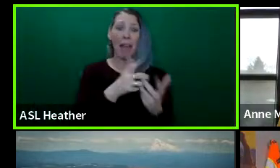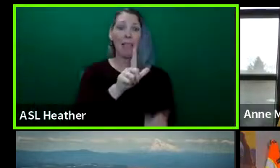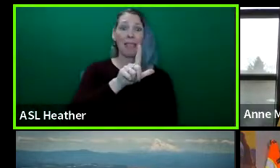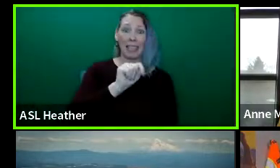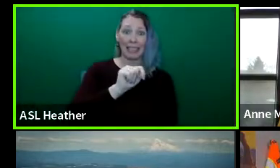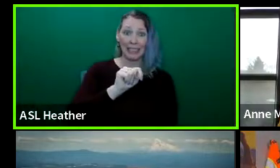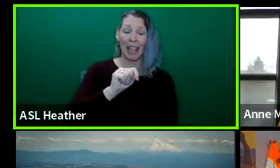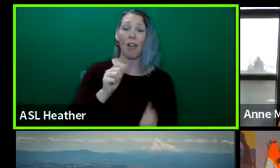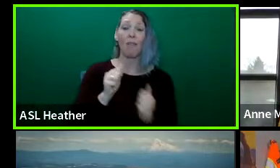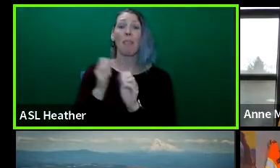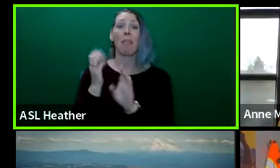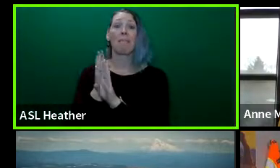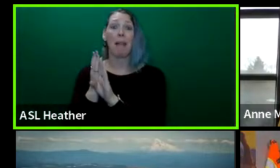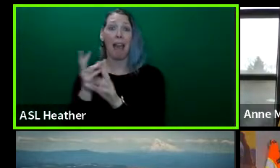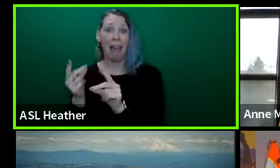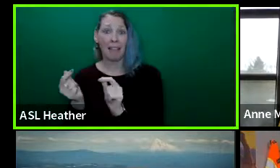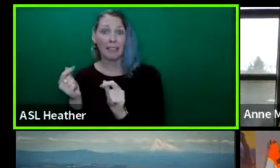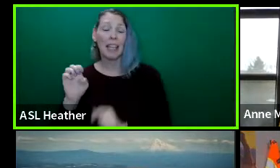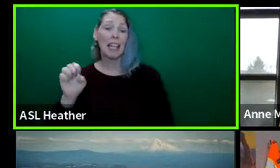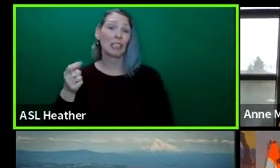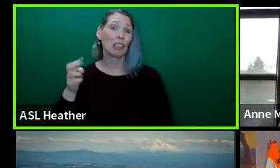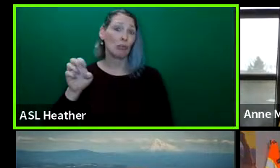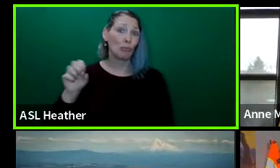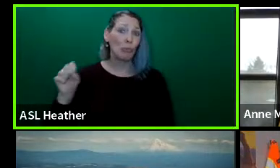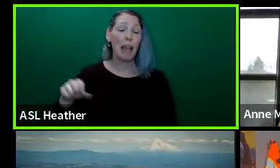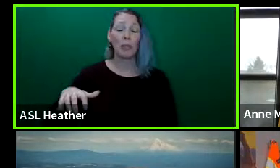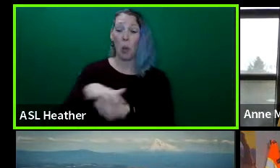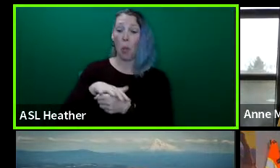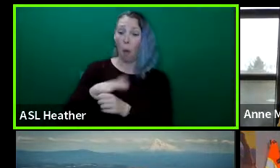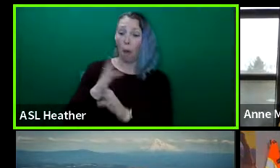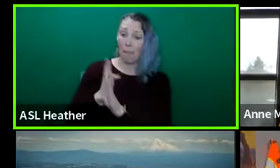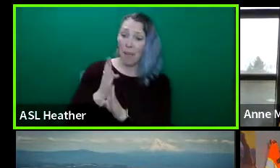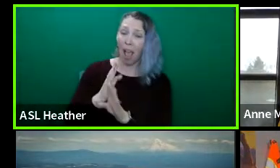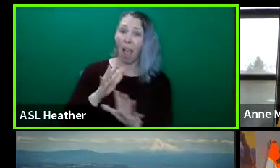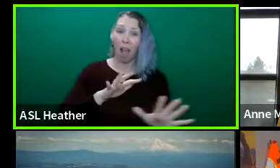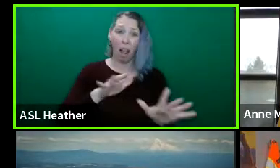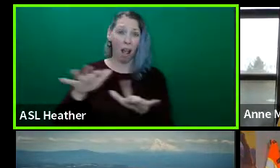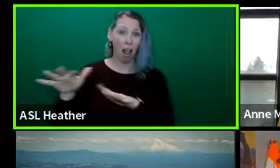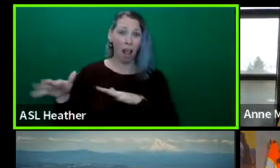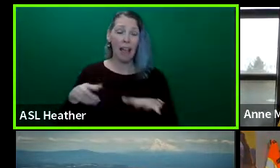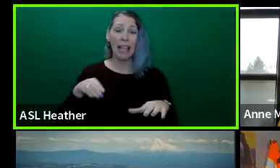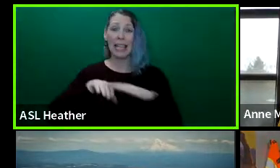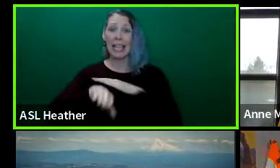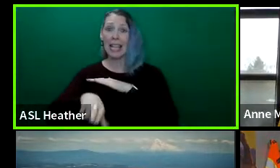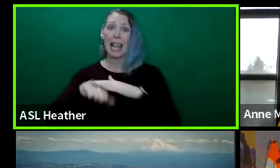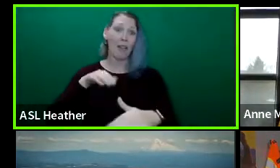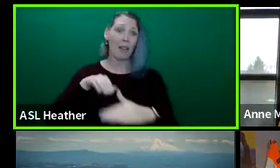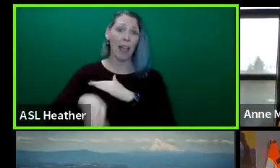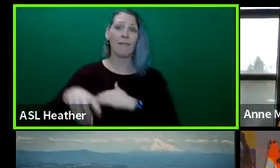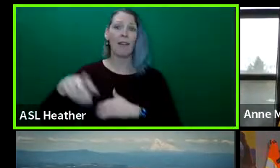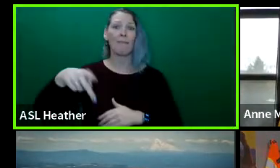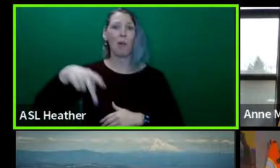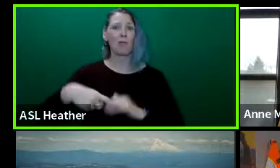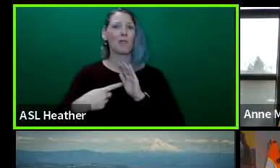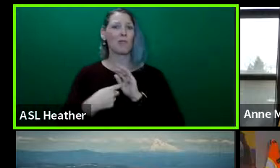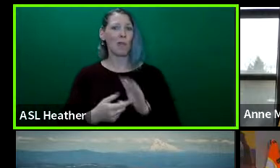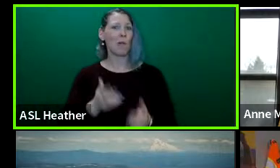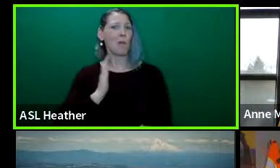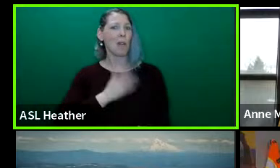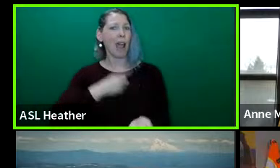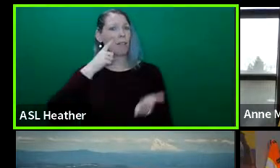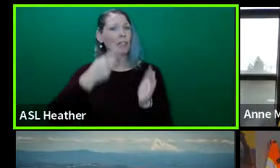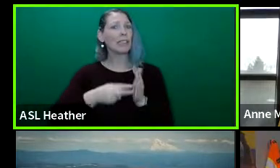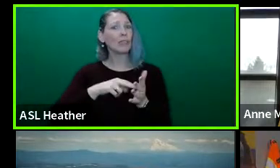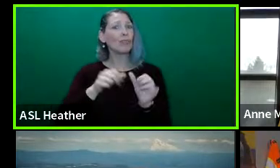rapid transit, with our express buses and our local buses, all going in and out of Portland signals our intent to